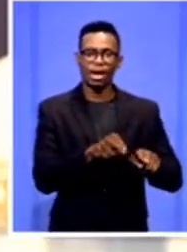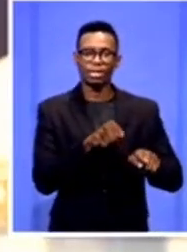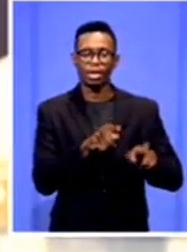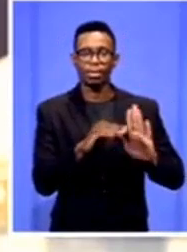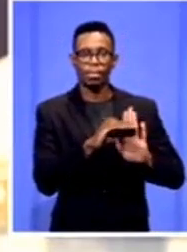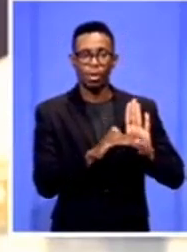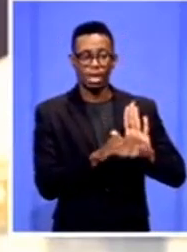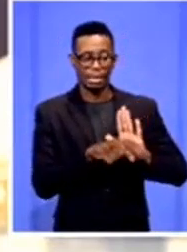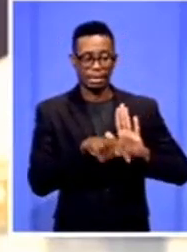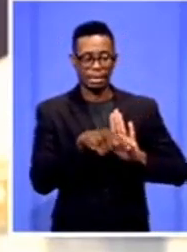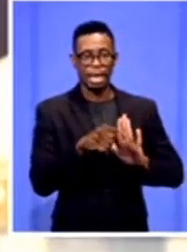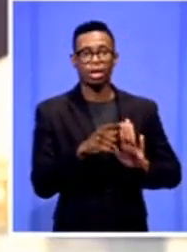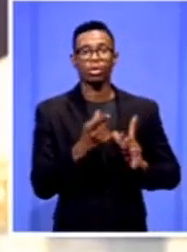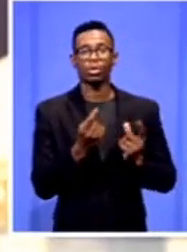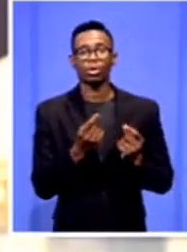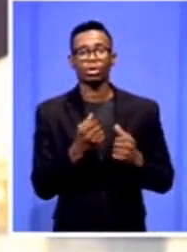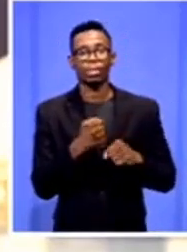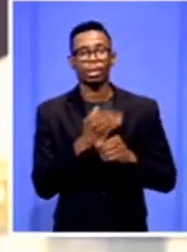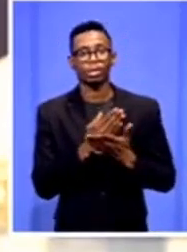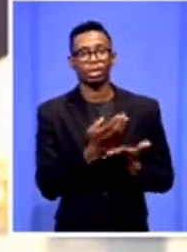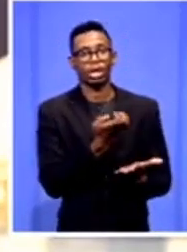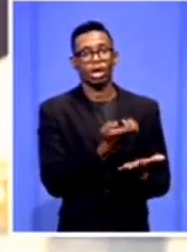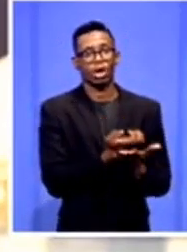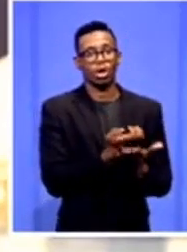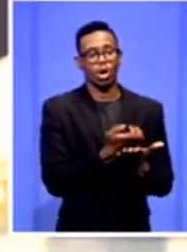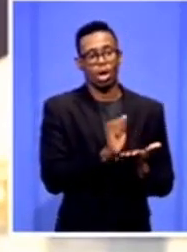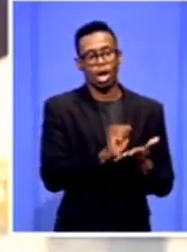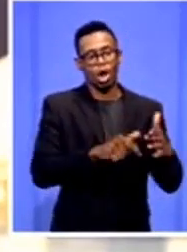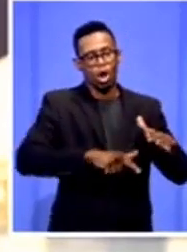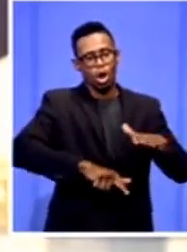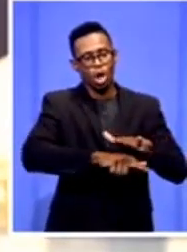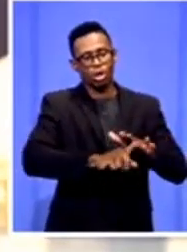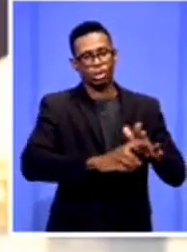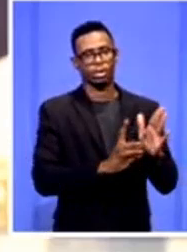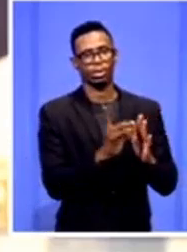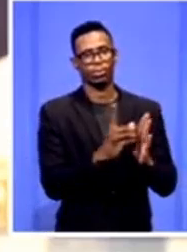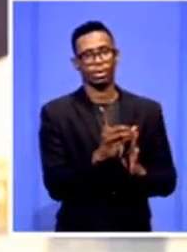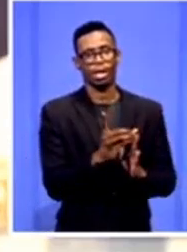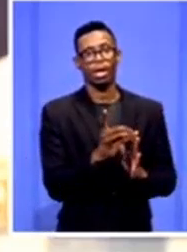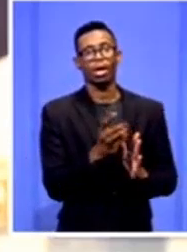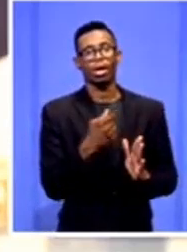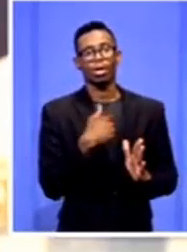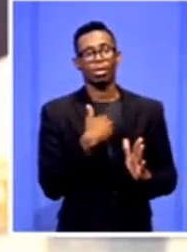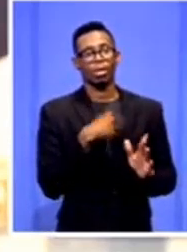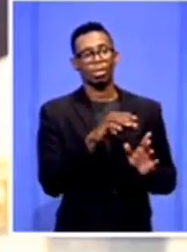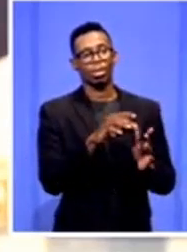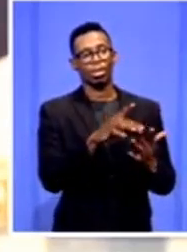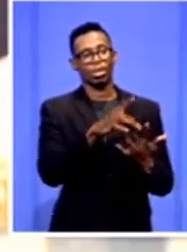local economic development. 12 township roads in